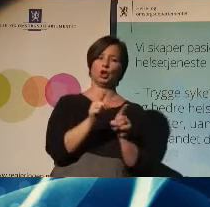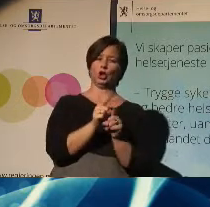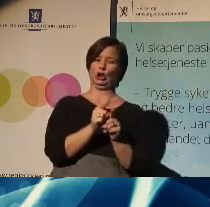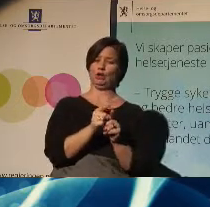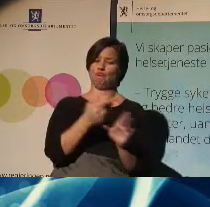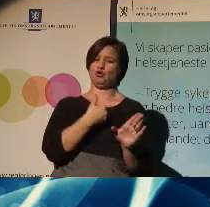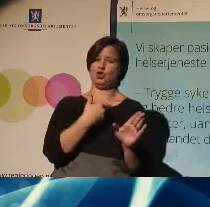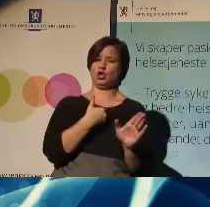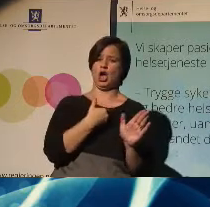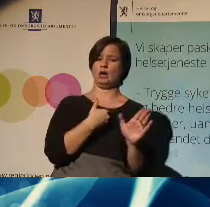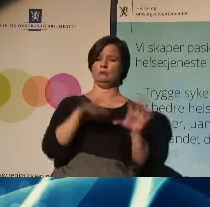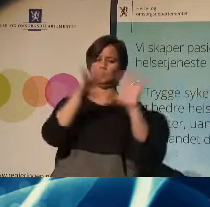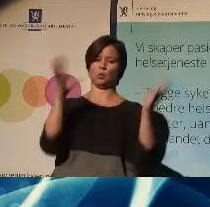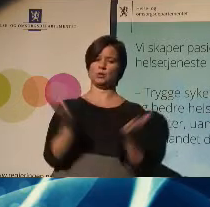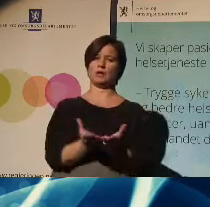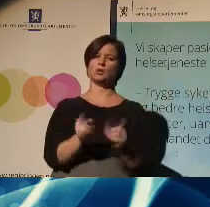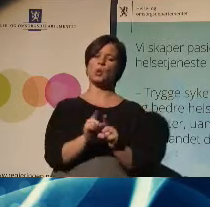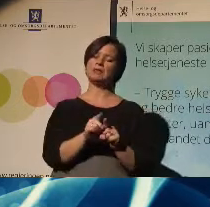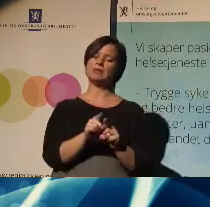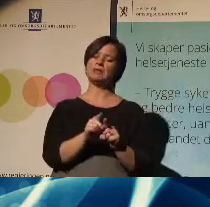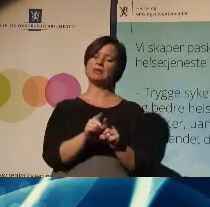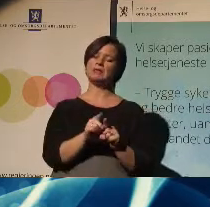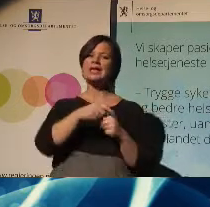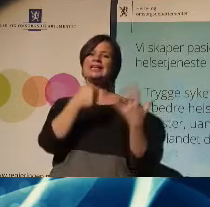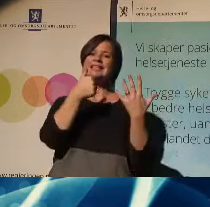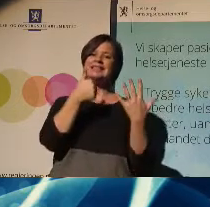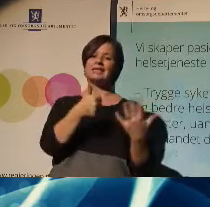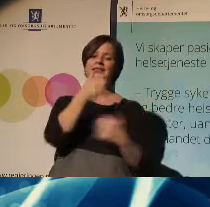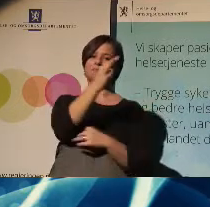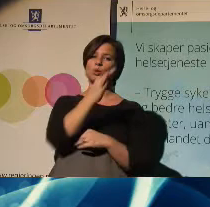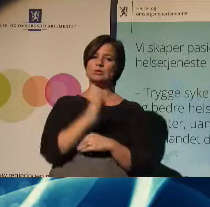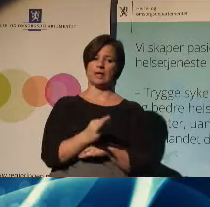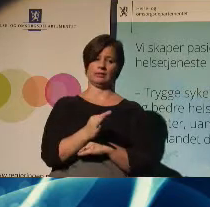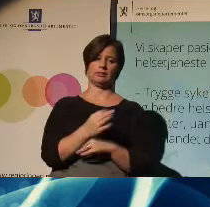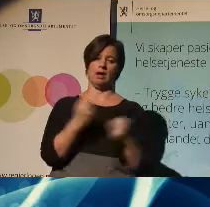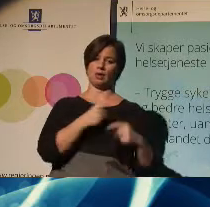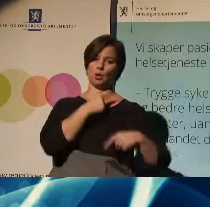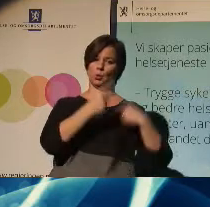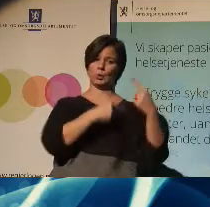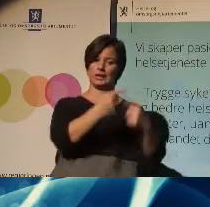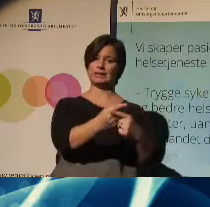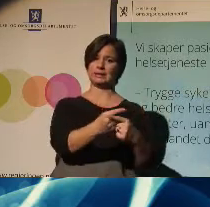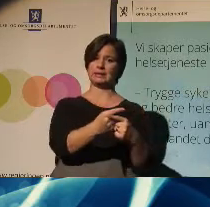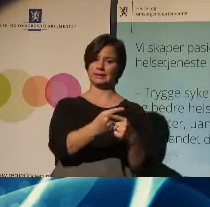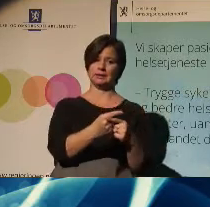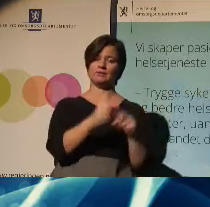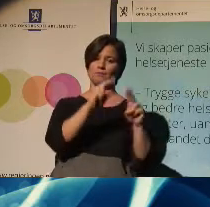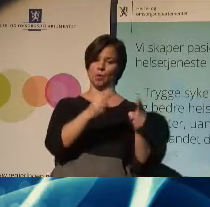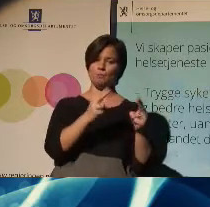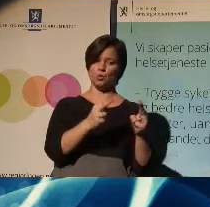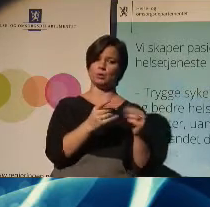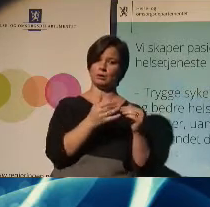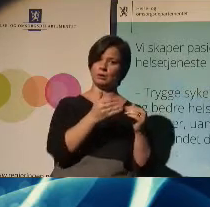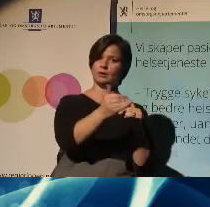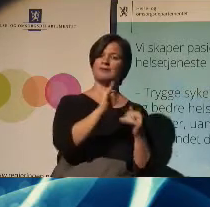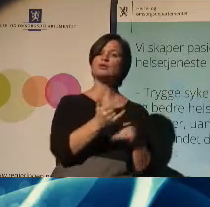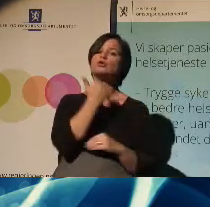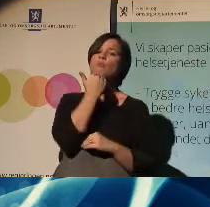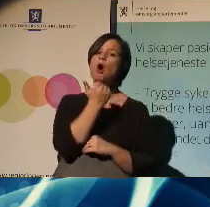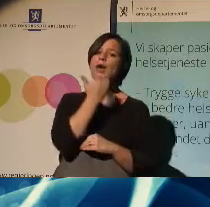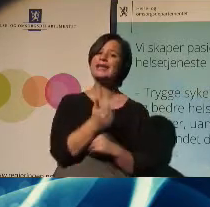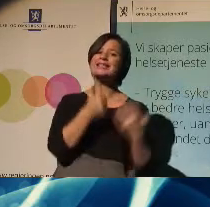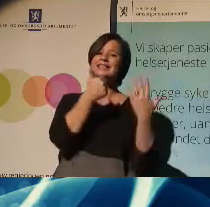euros, about 6% of our chronic annual expenditure on Parkinson's care alone. Imagine if you're saving 6%